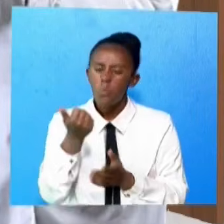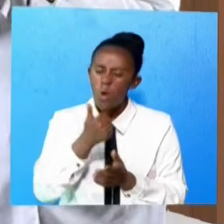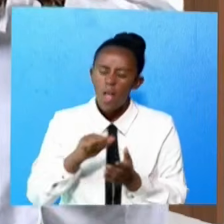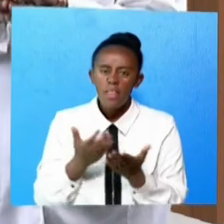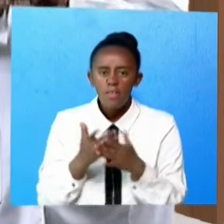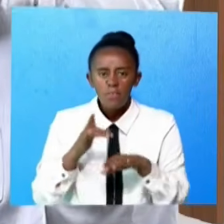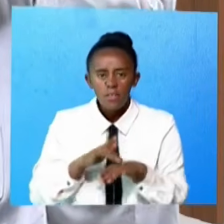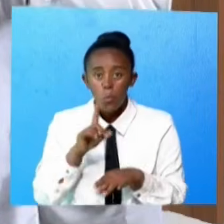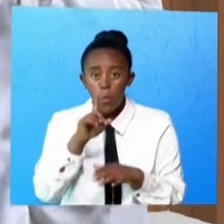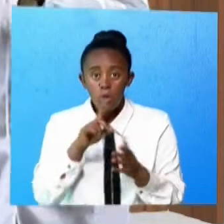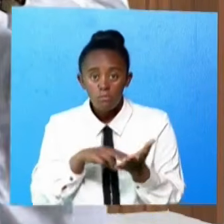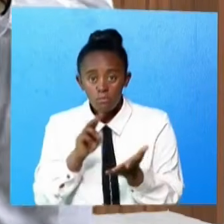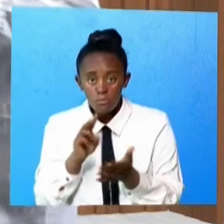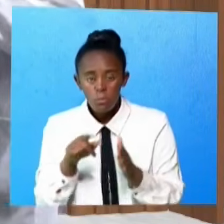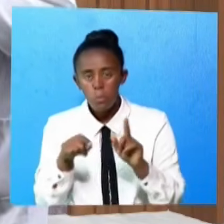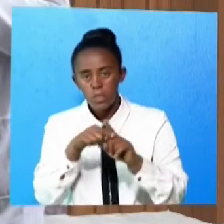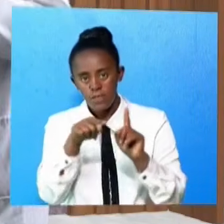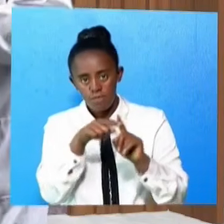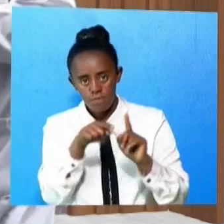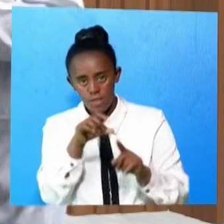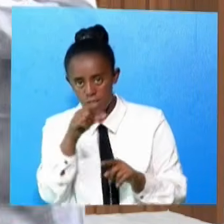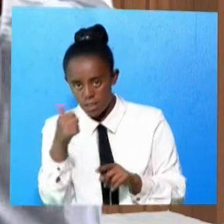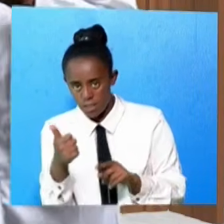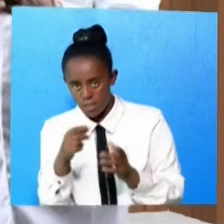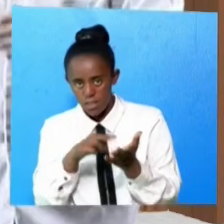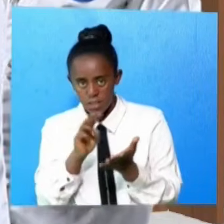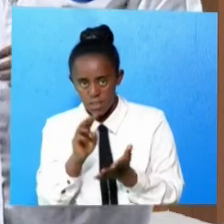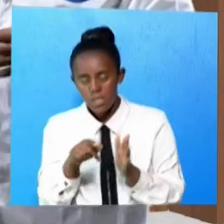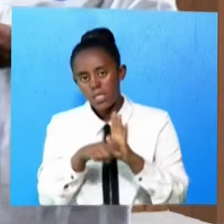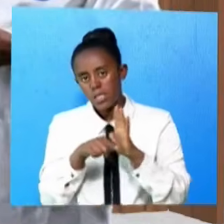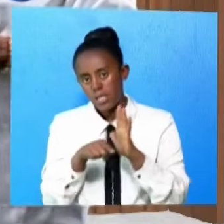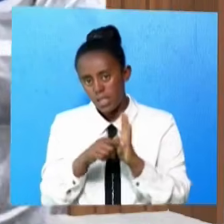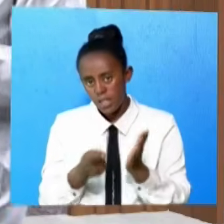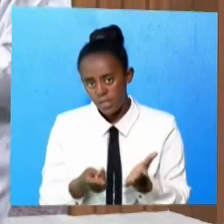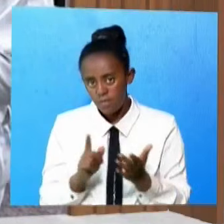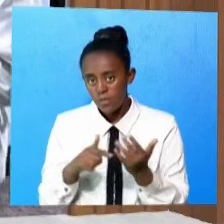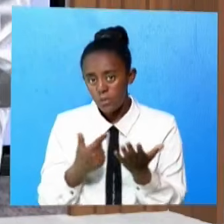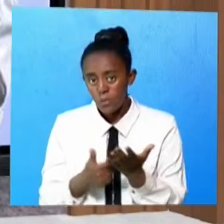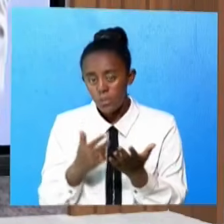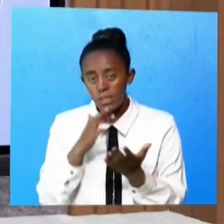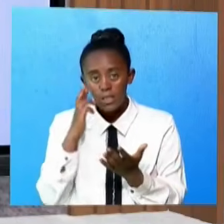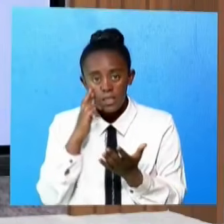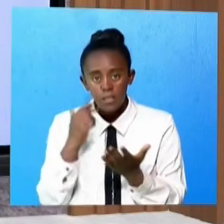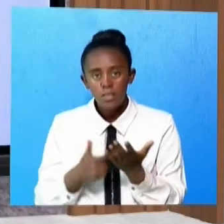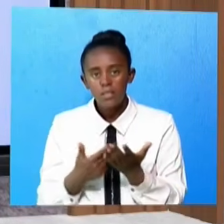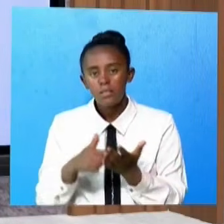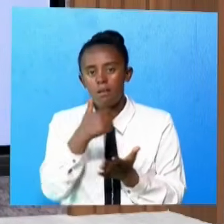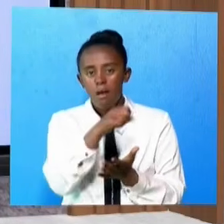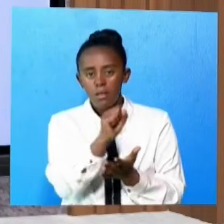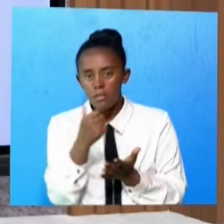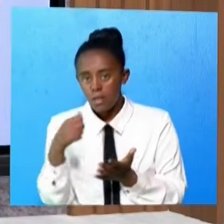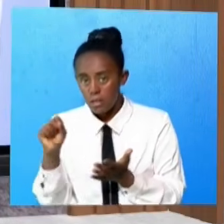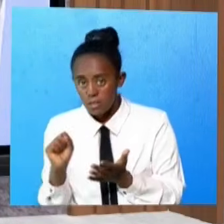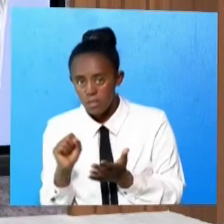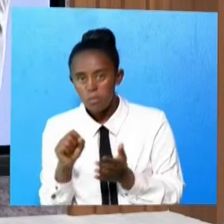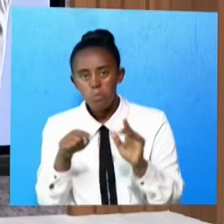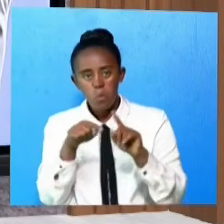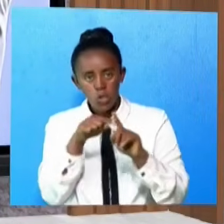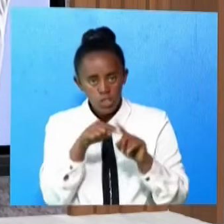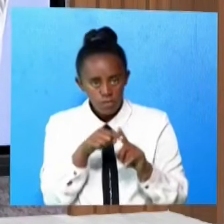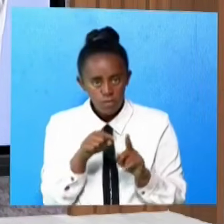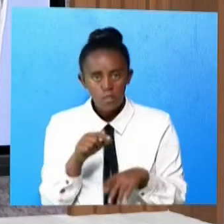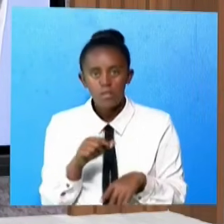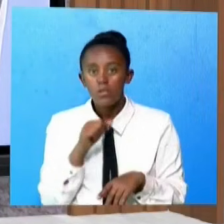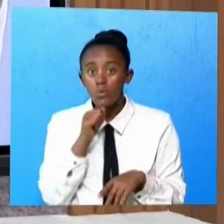one stands for a positive, the other stands for a negative. So in the case of that is as a structure stands for positive,